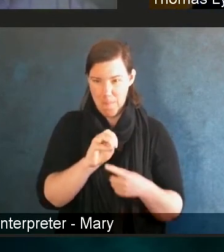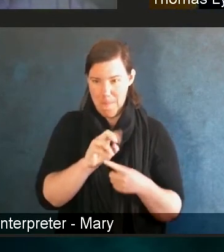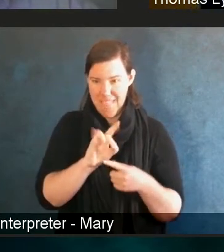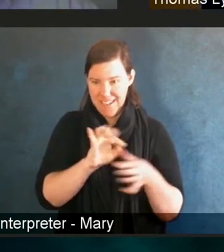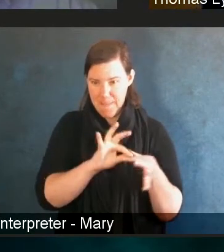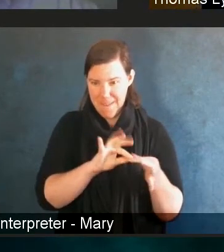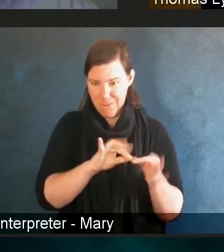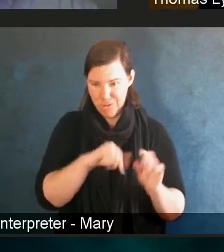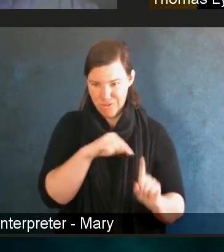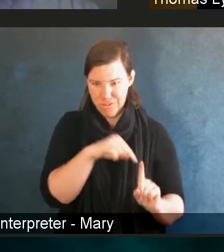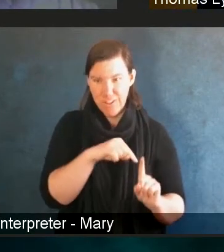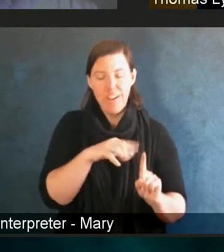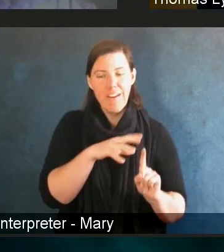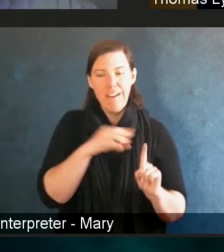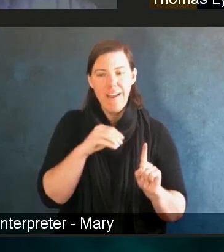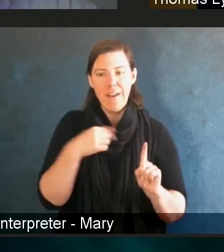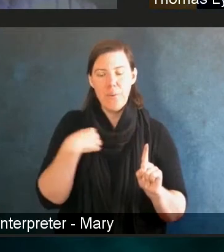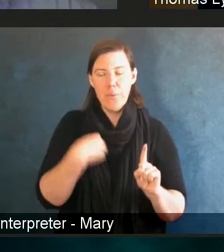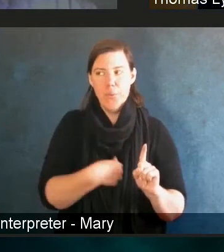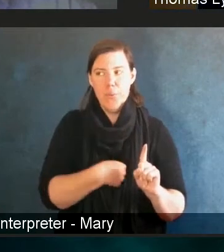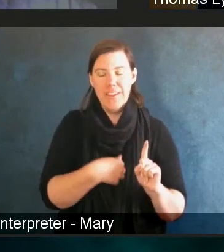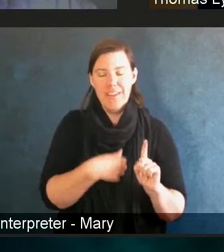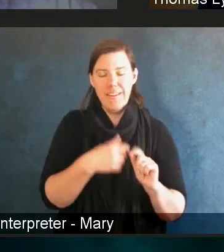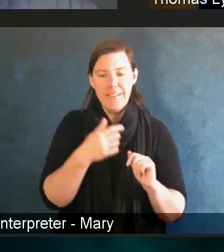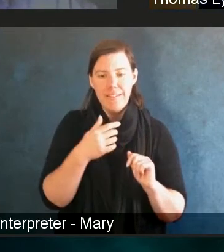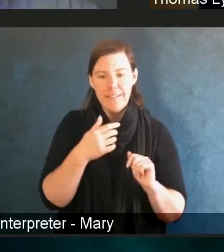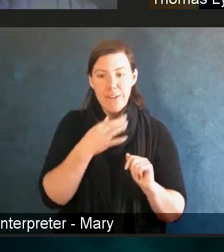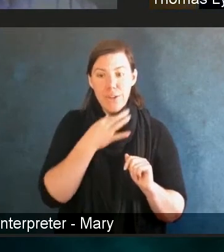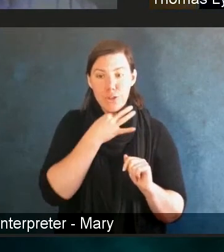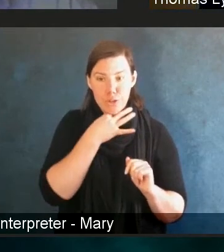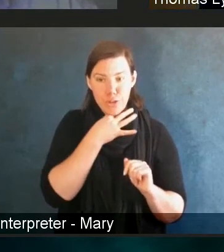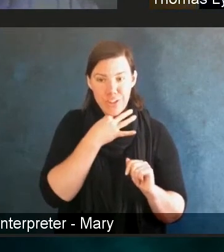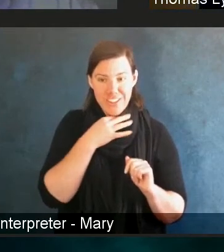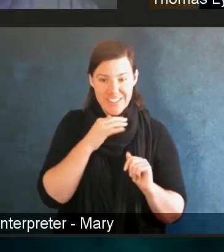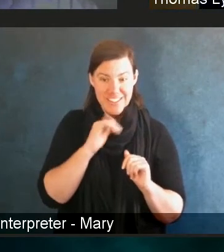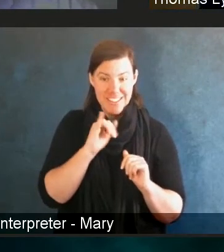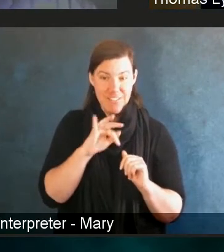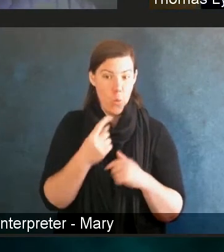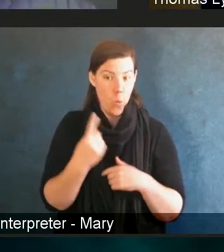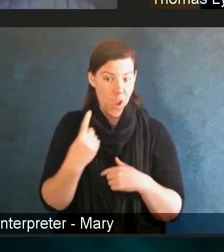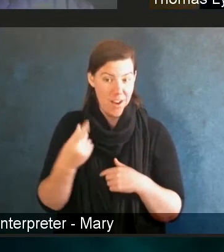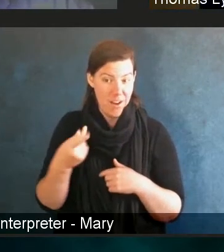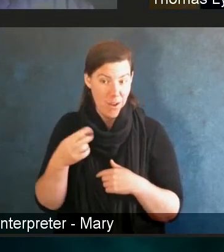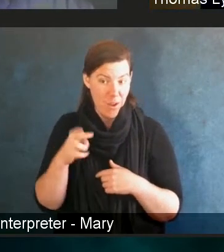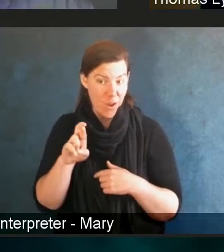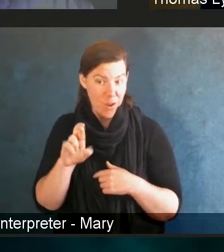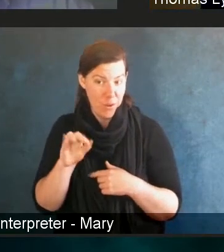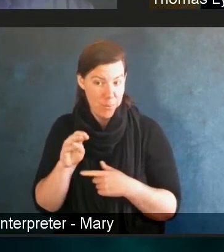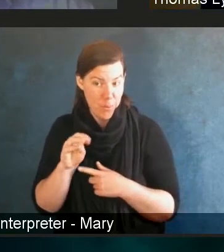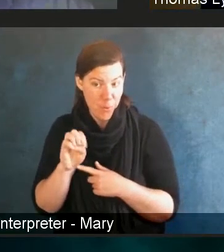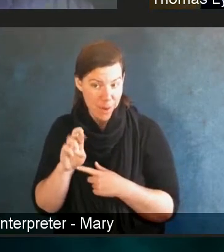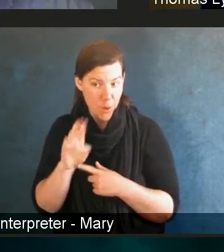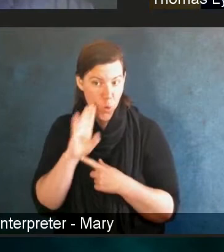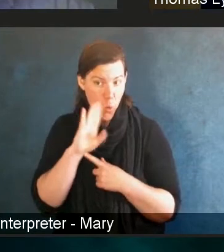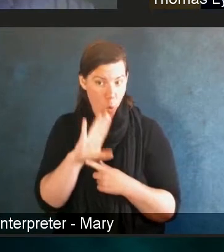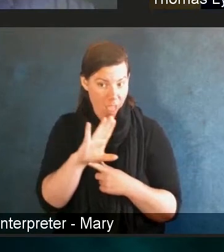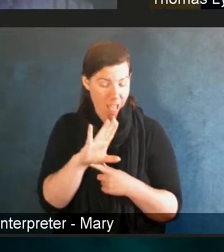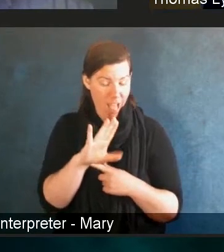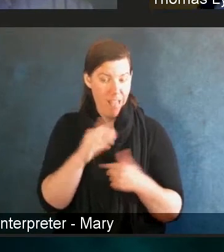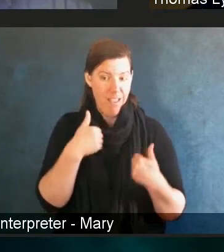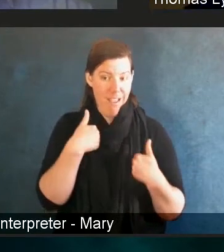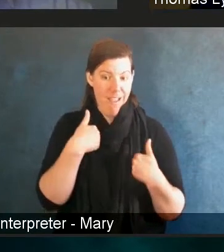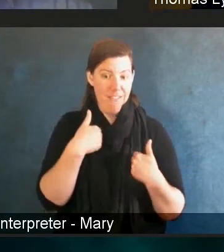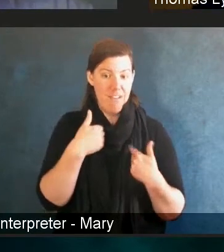in improved, perhaps, immunogenicity, immune responses. And we have another study exactly focused on